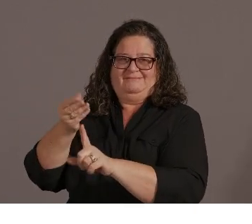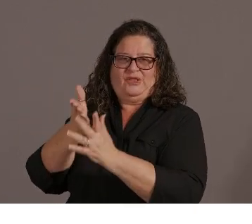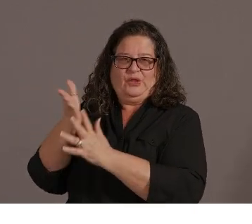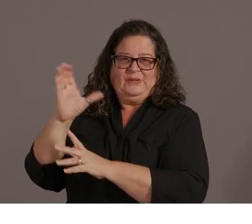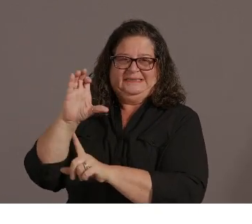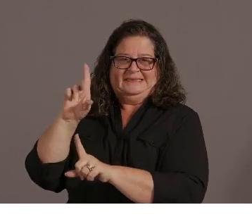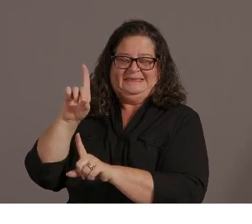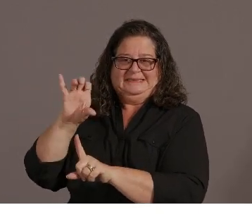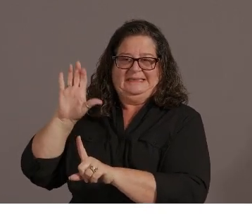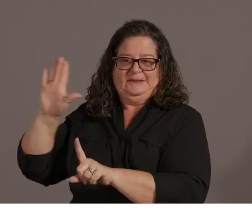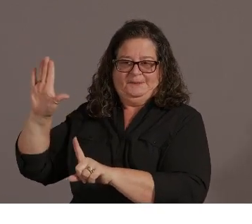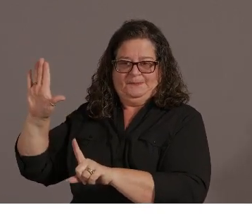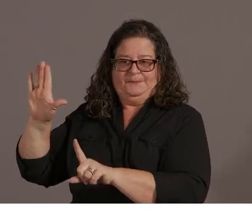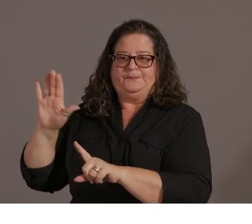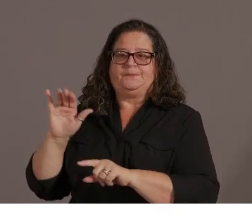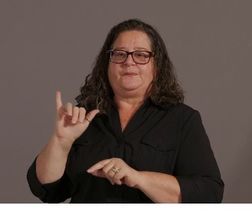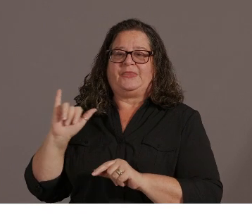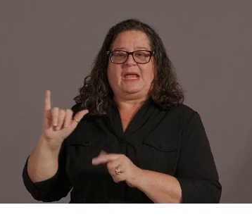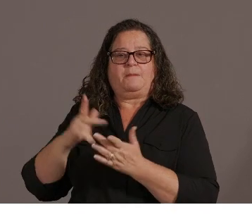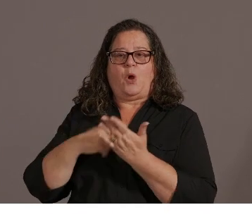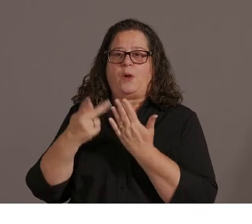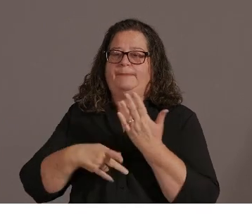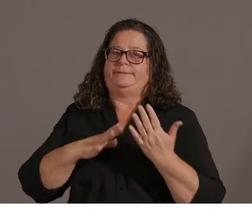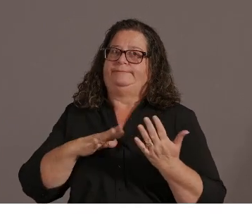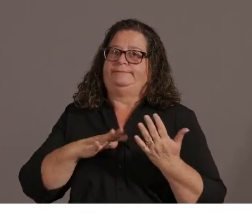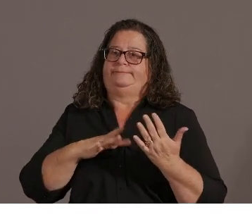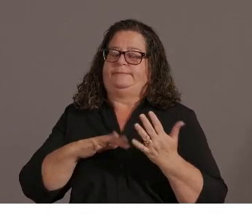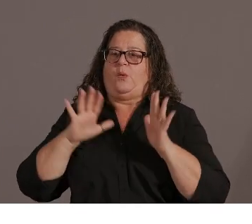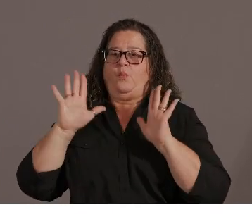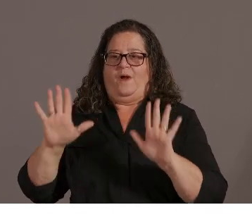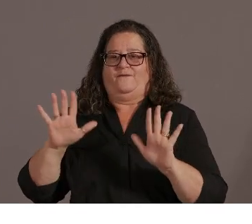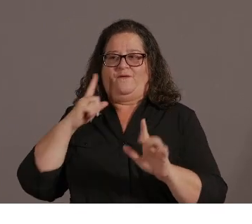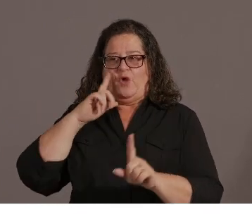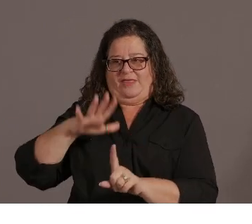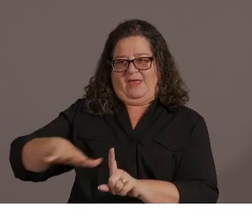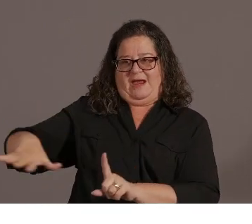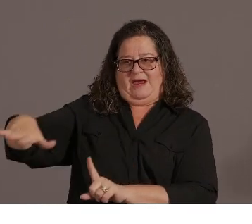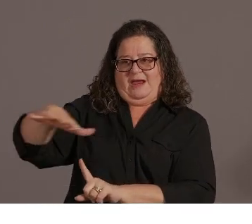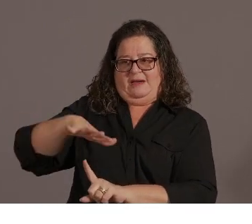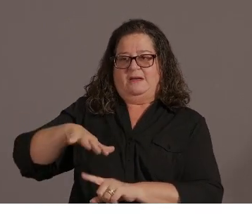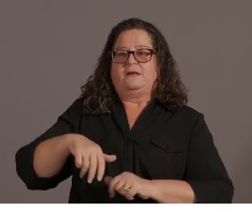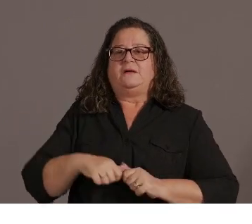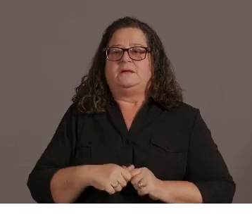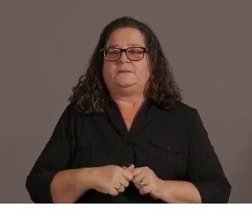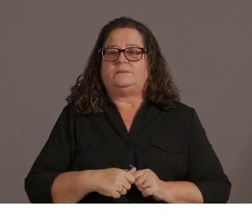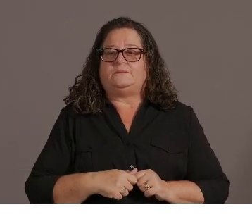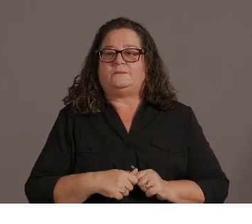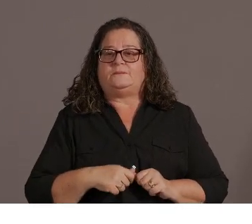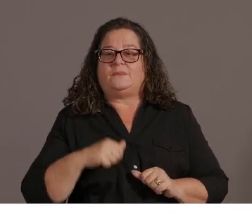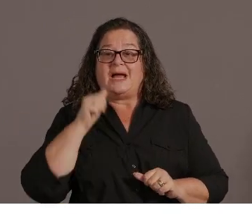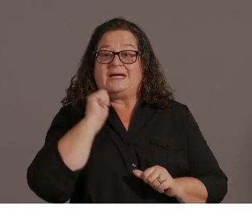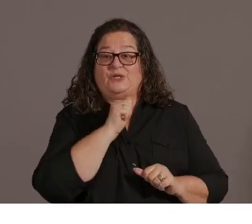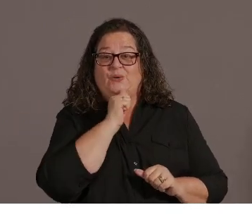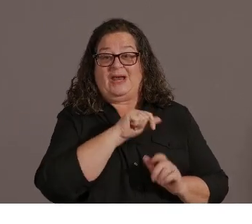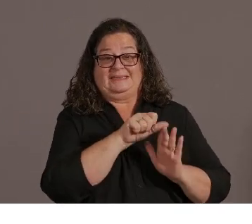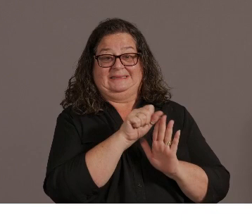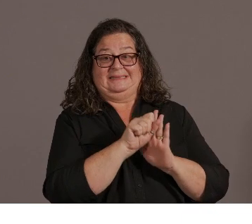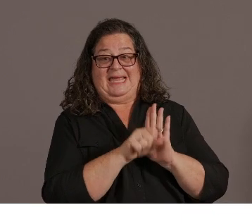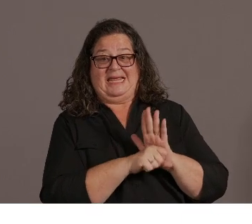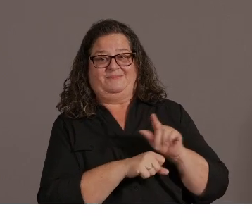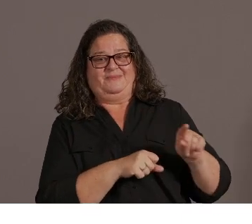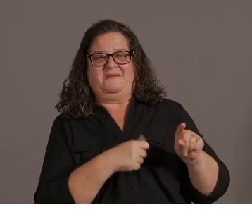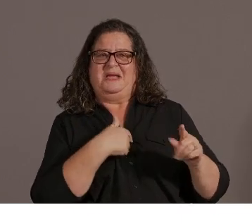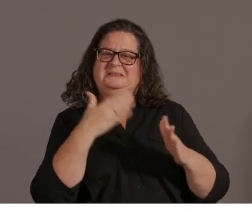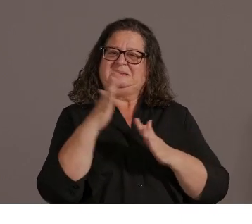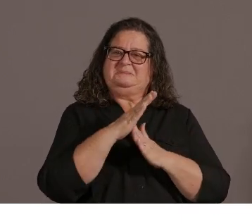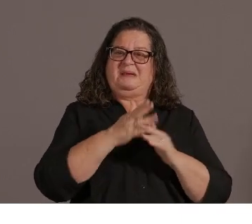This has been a really great program for those. Arizona was the state with the highest number of facilities enrolled, and